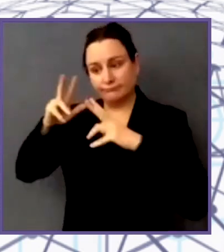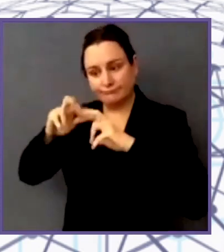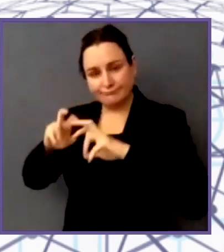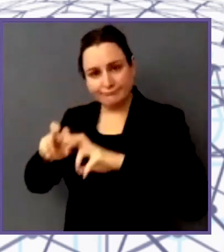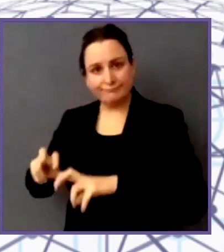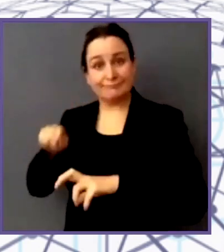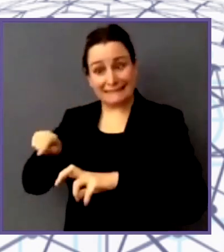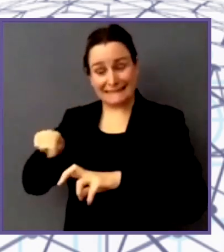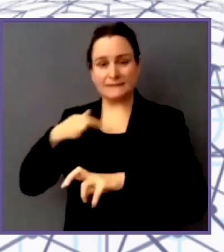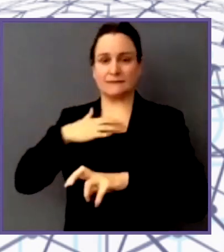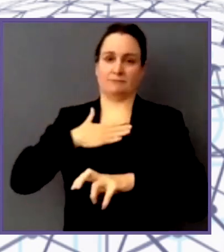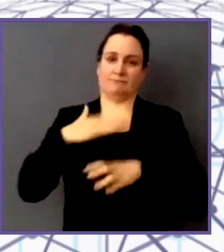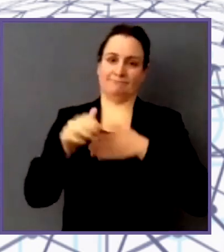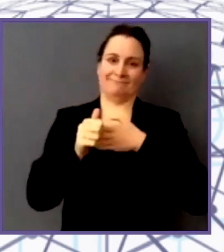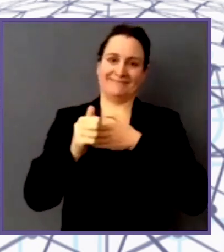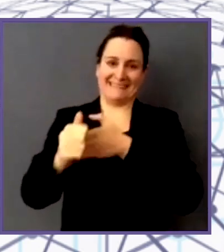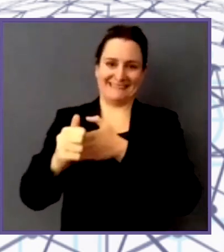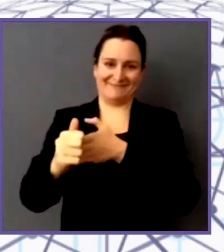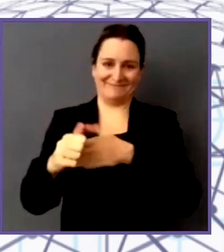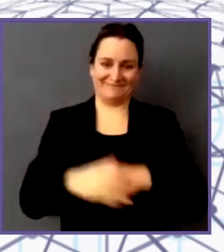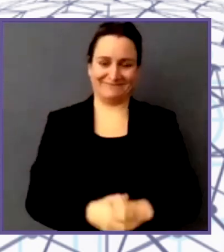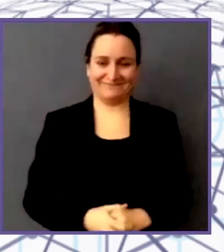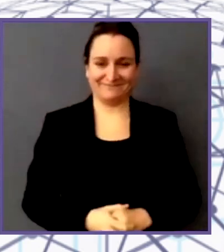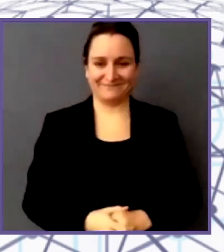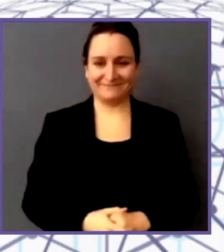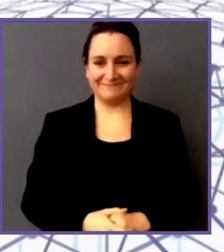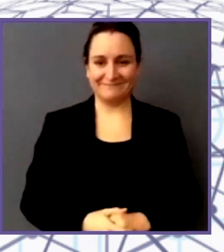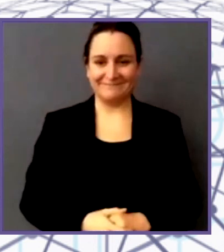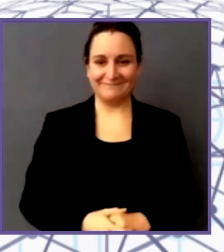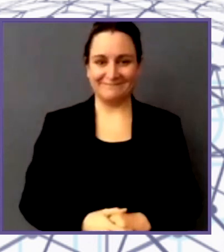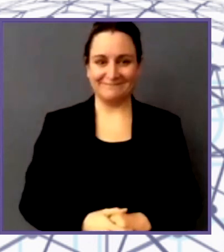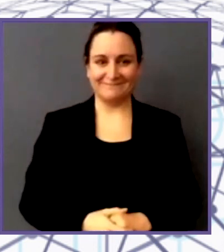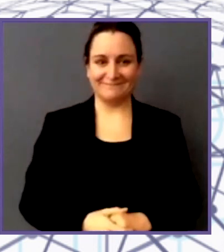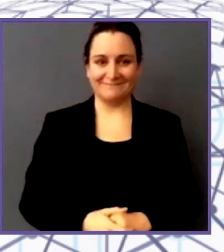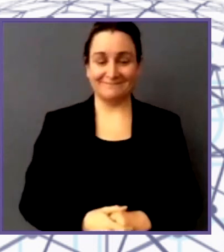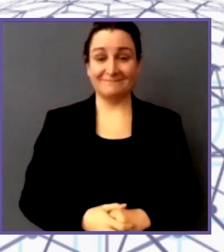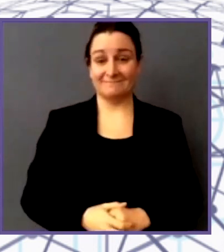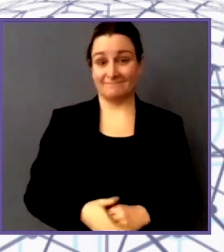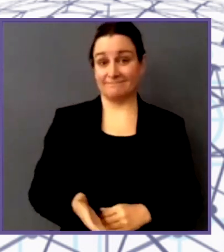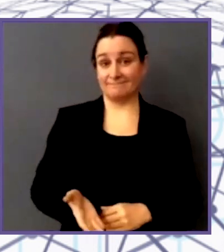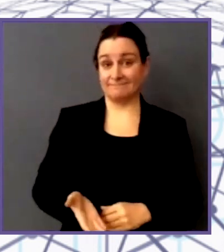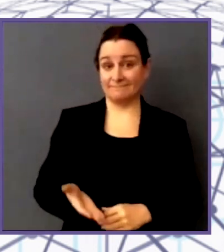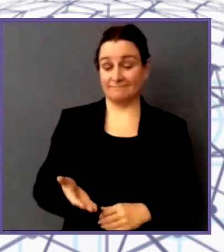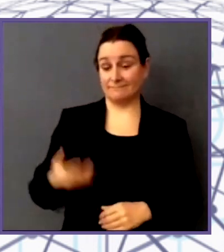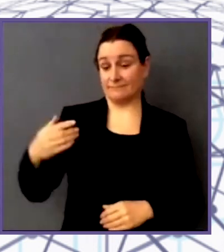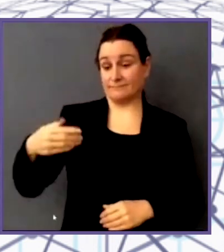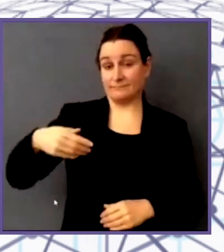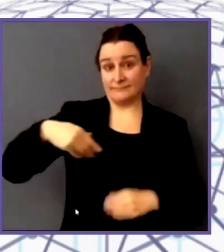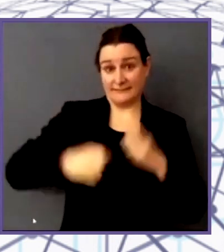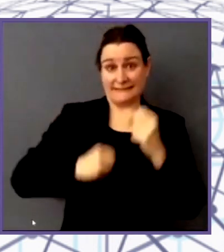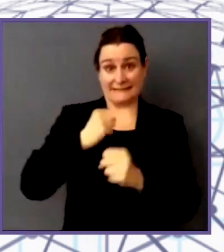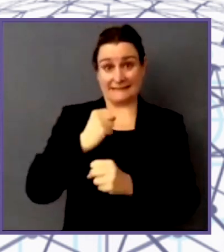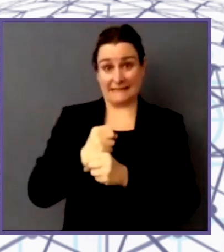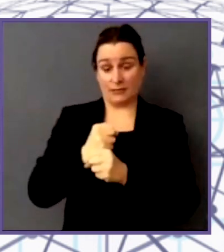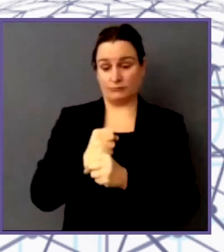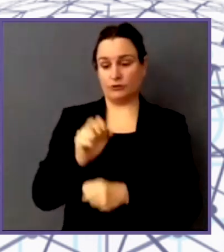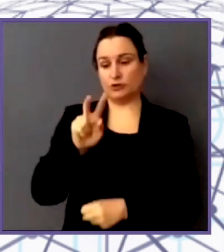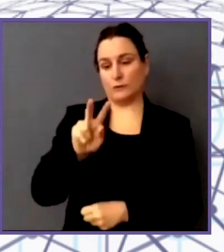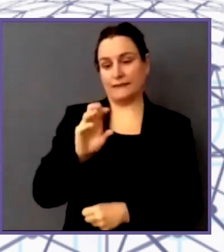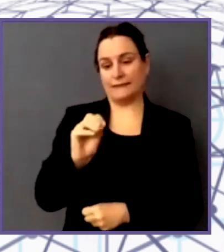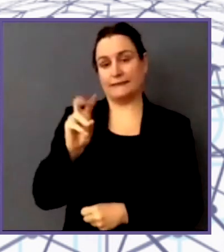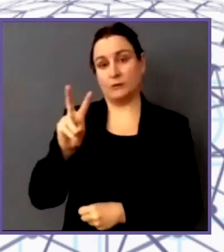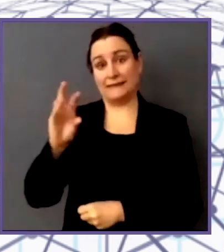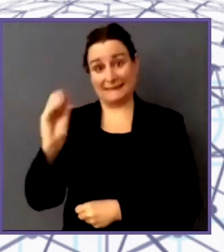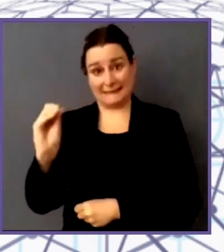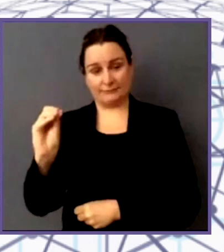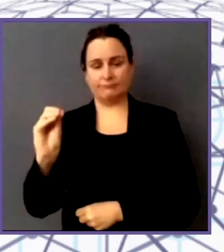today. So as Ian shared, since March 2020, we've been conducting research in 6 cities around the world on the